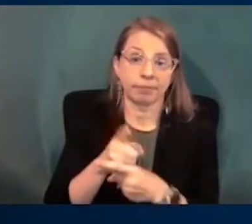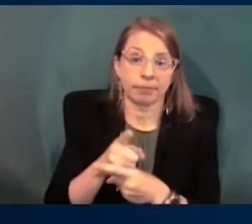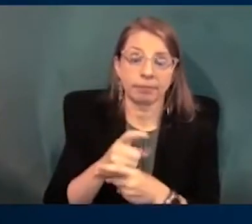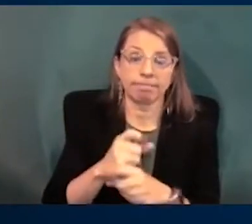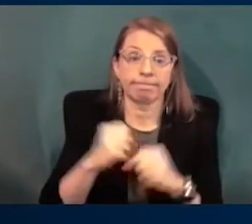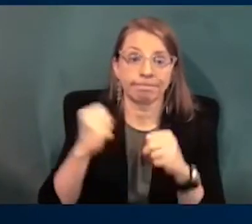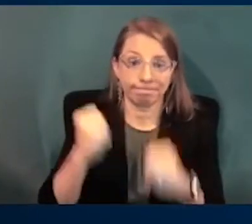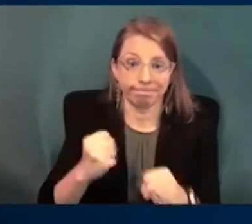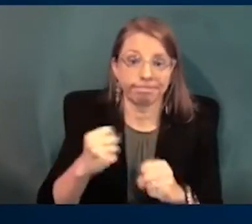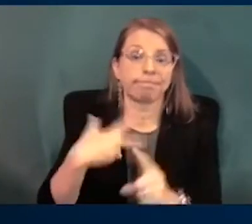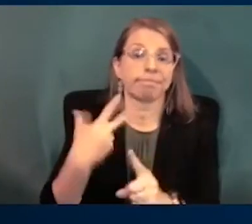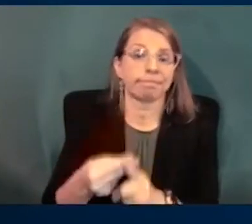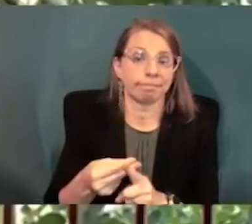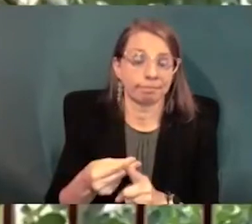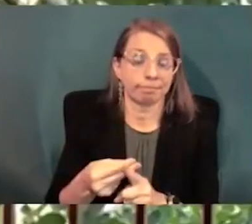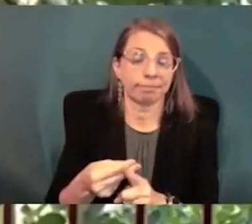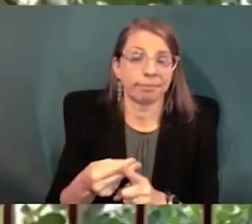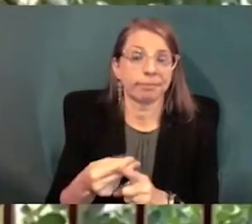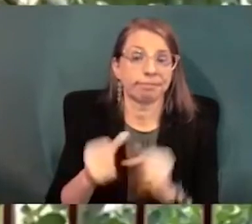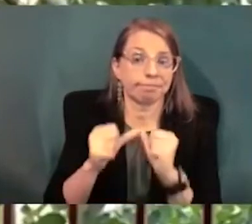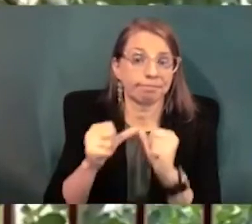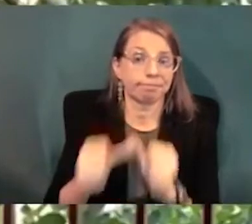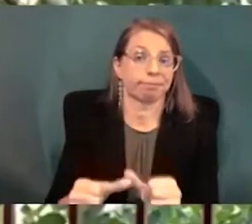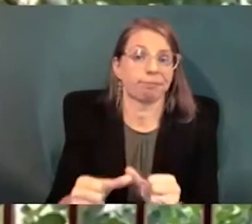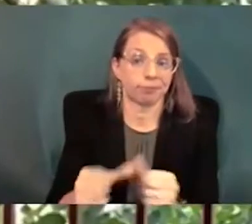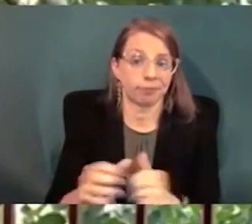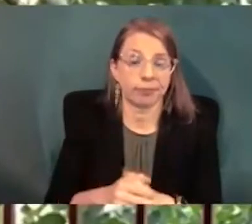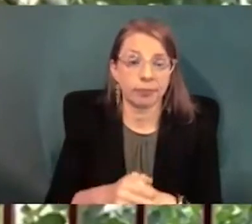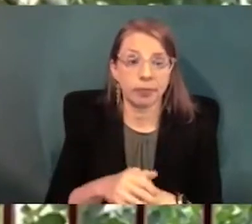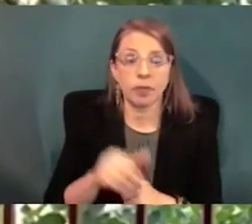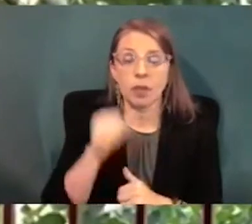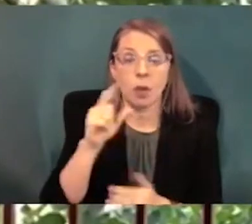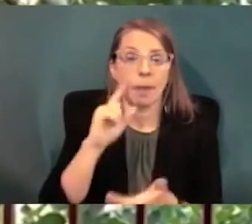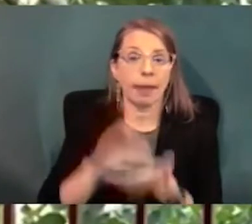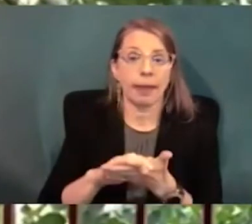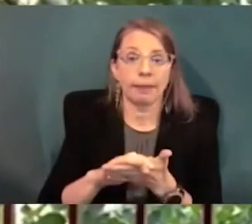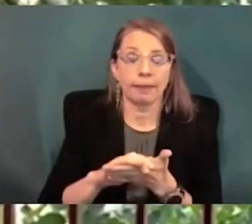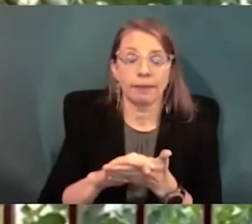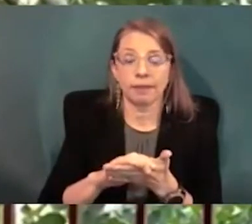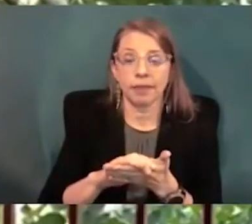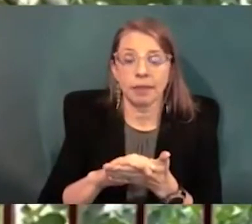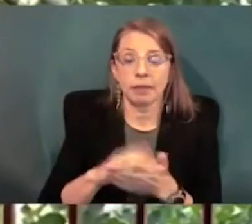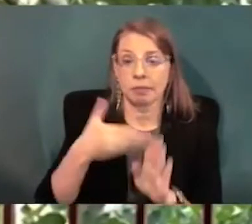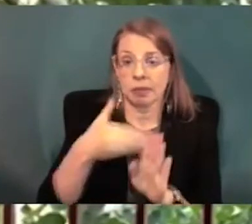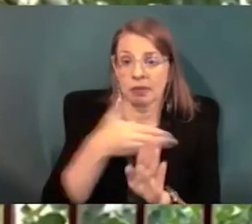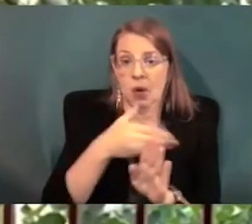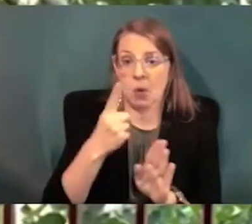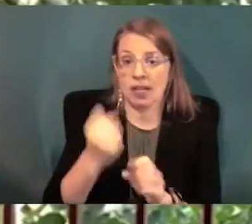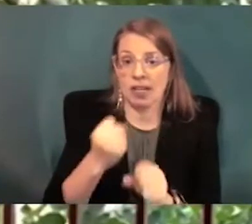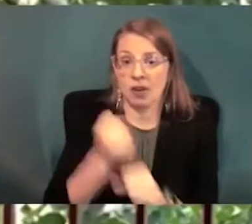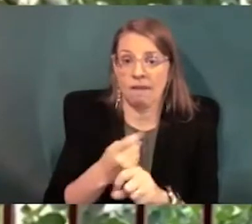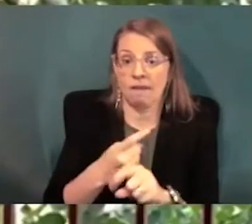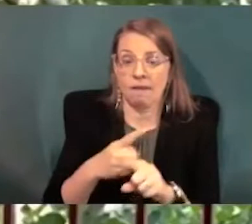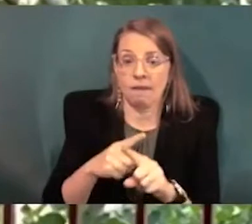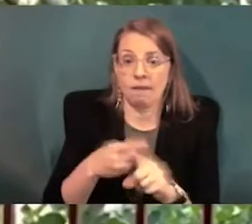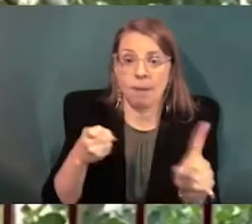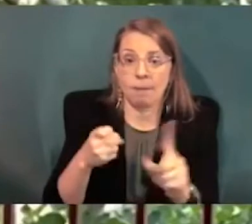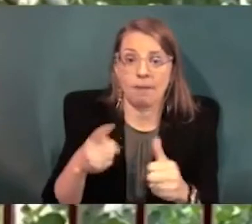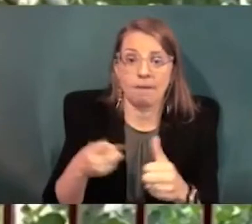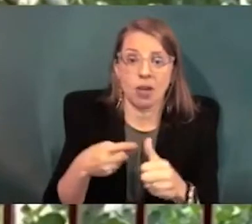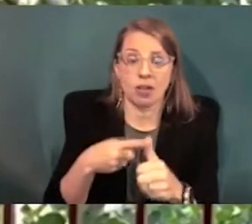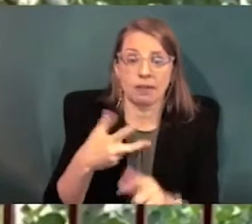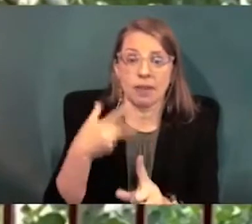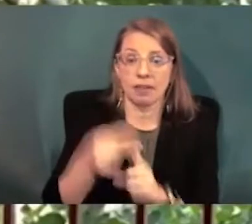durability of that, just as you said, I don't believe any time before a year from the original vaccine, because these vaccines